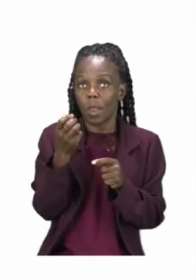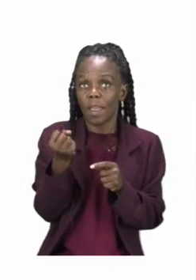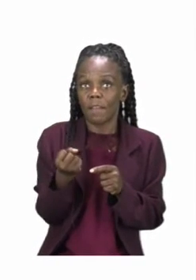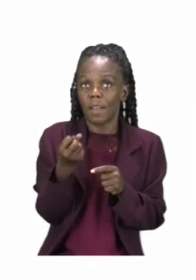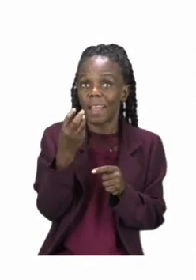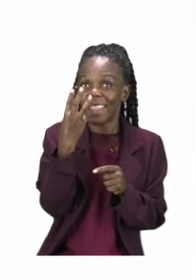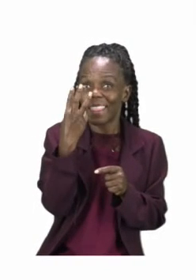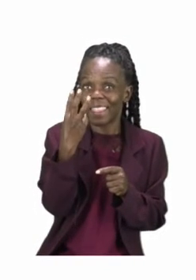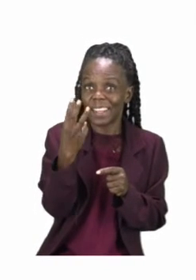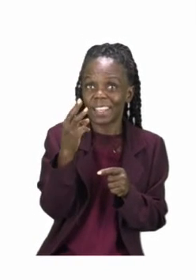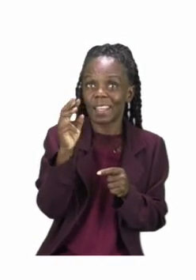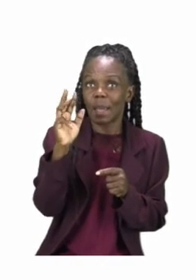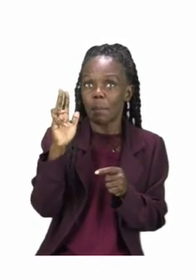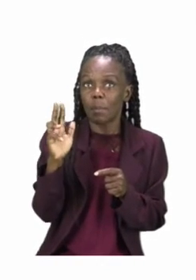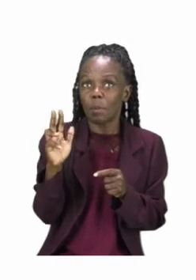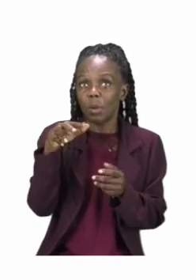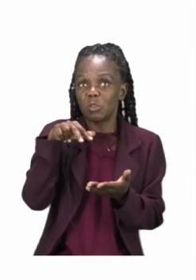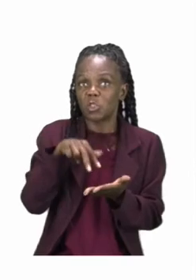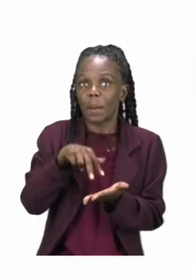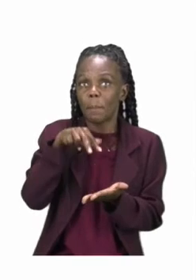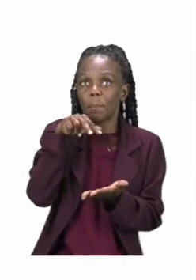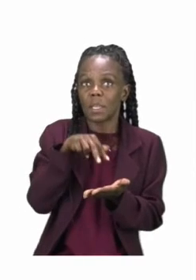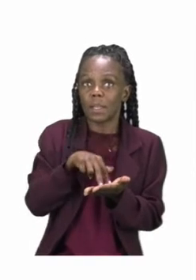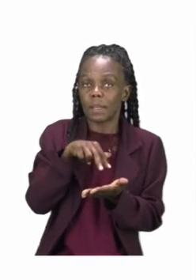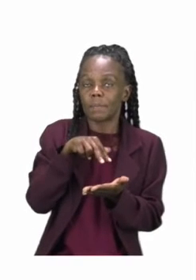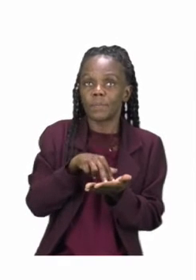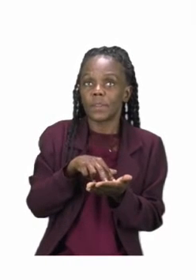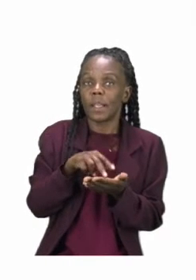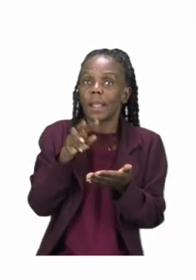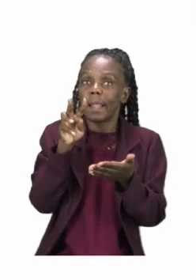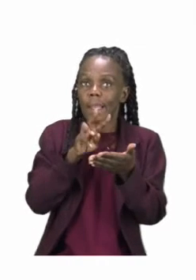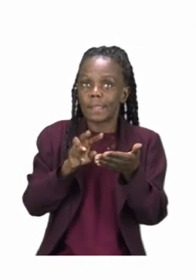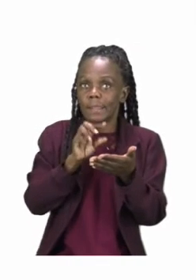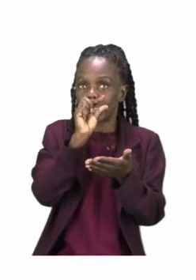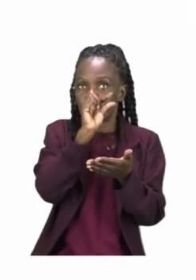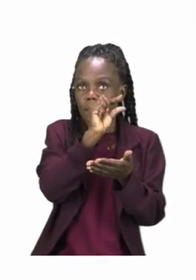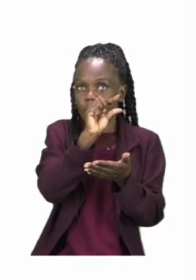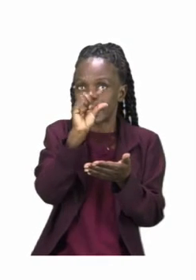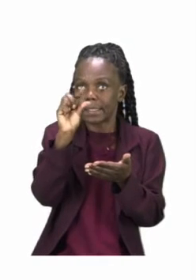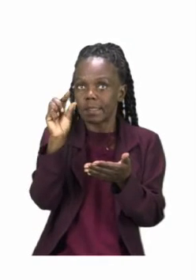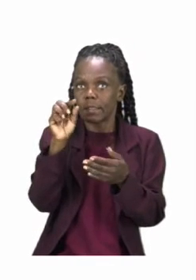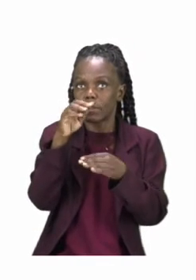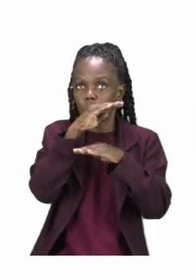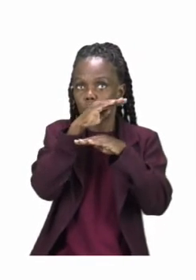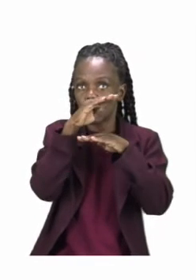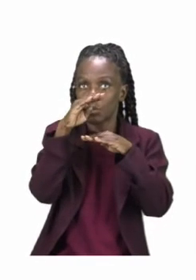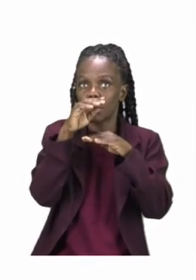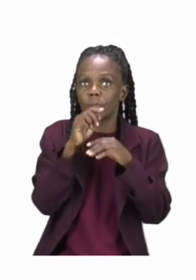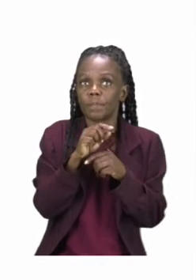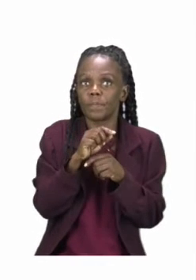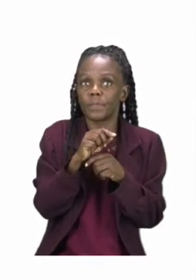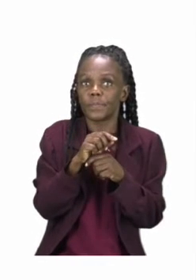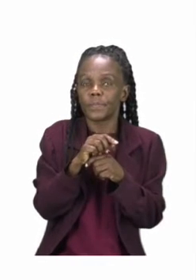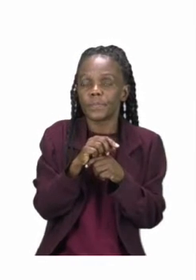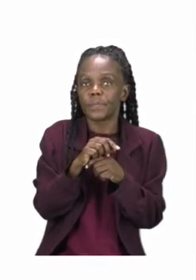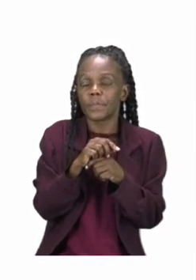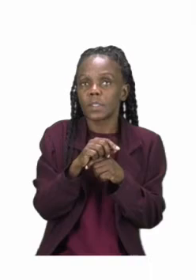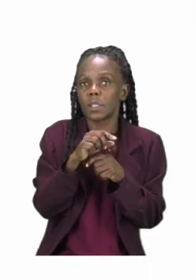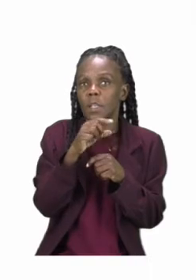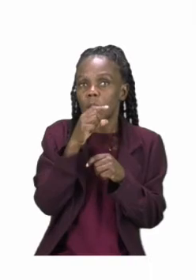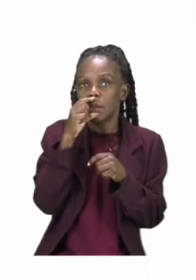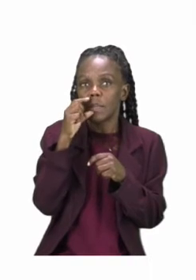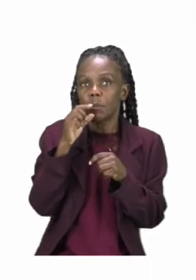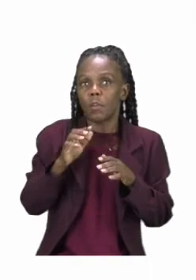what the story is about. So let's read the top sentence. It says, Lisa has